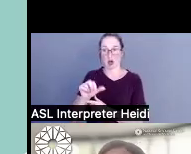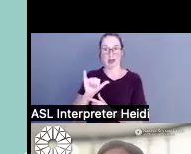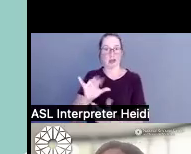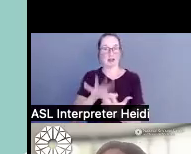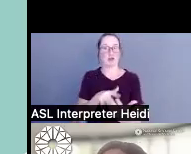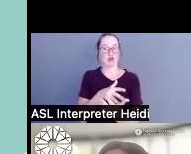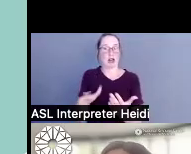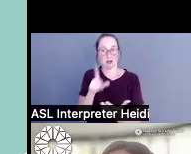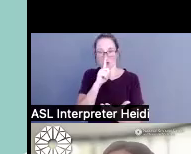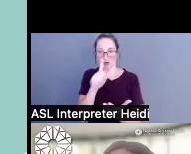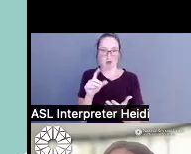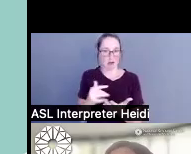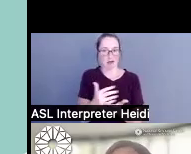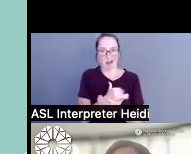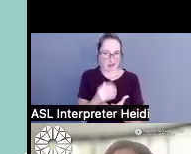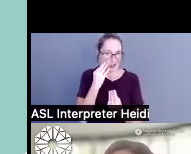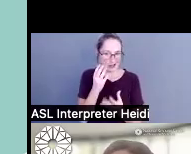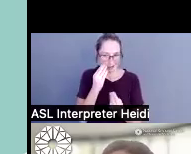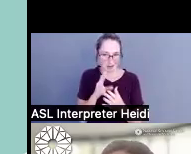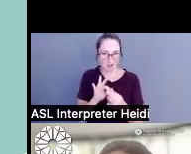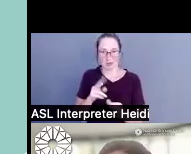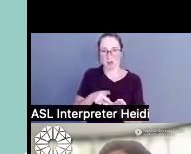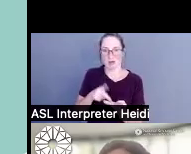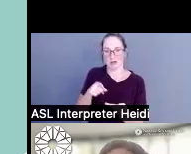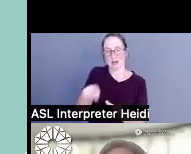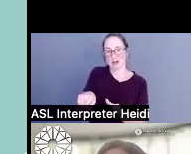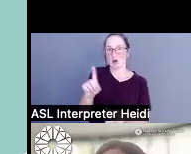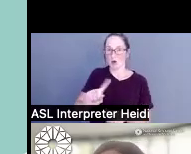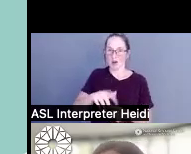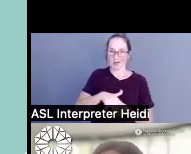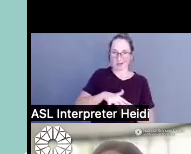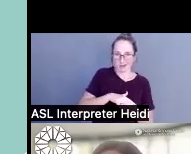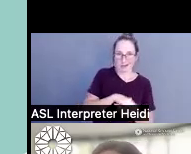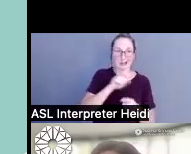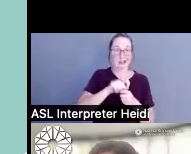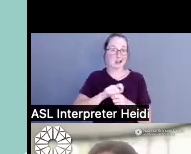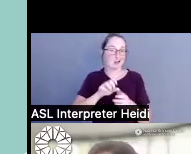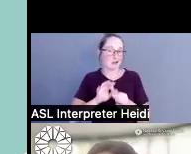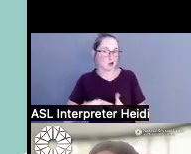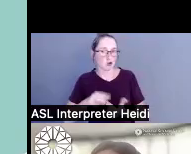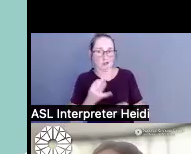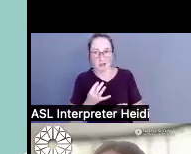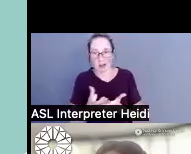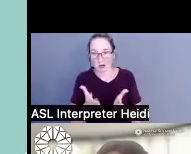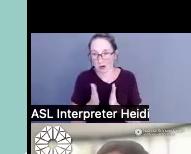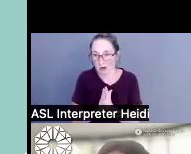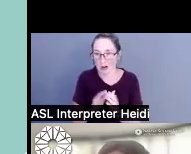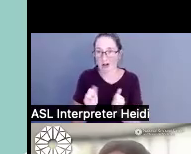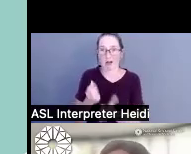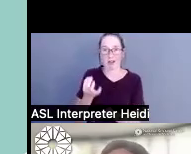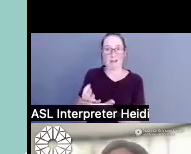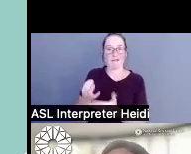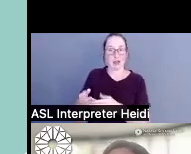that collected information on participants' demographics, details related to the funding requests and how the funds